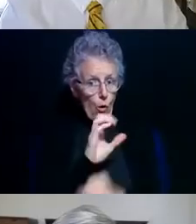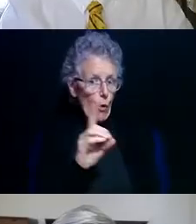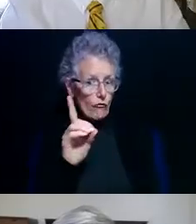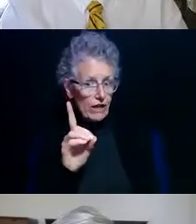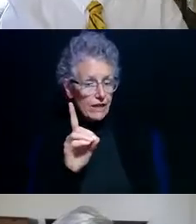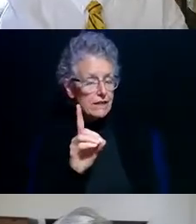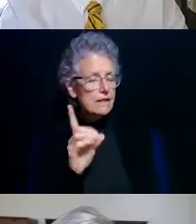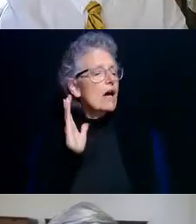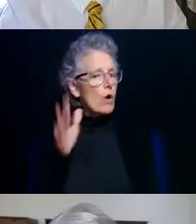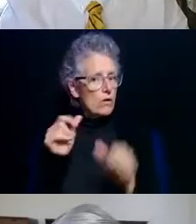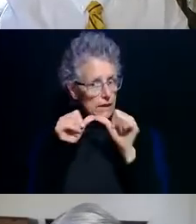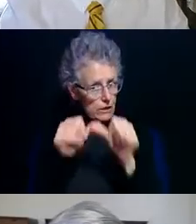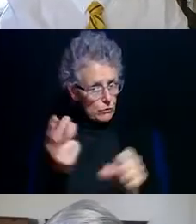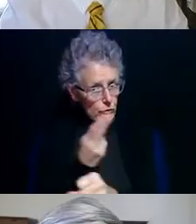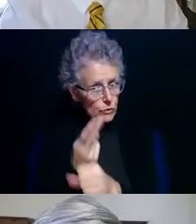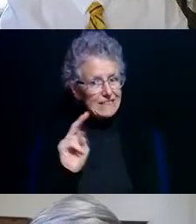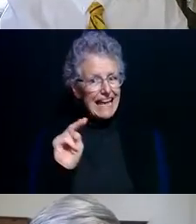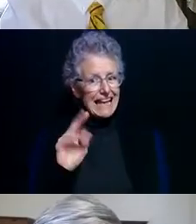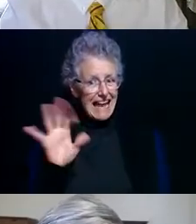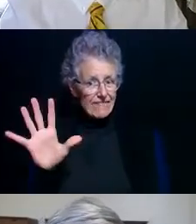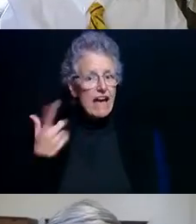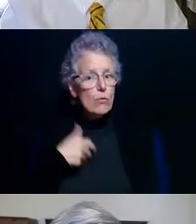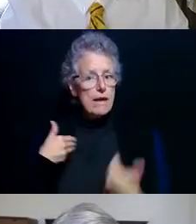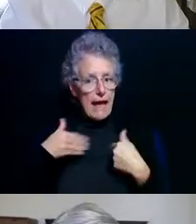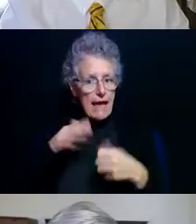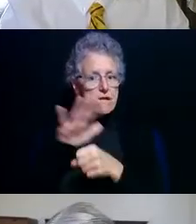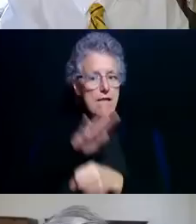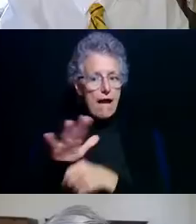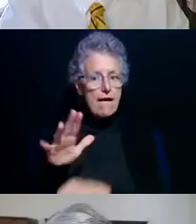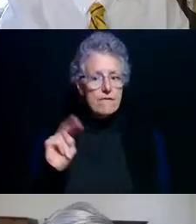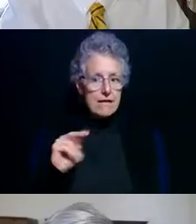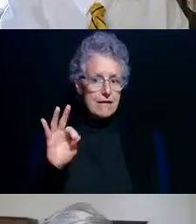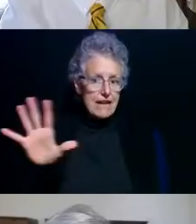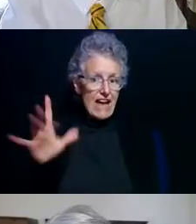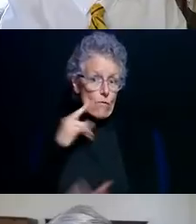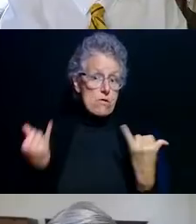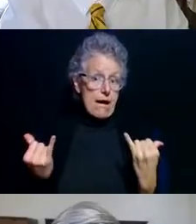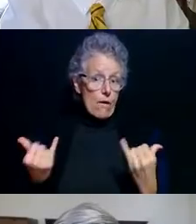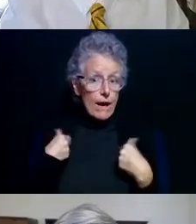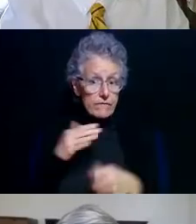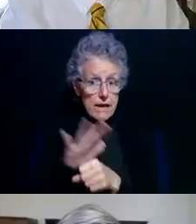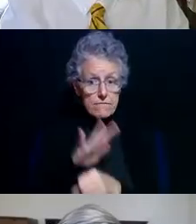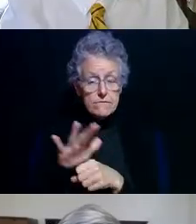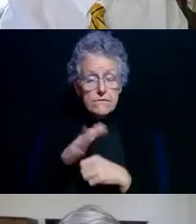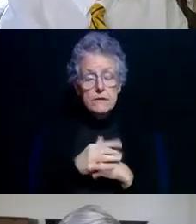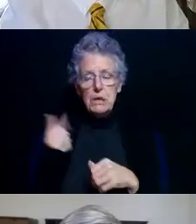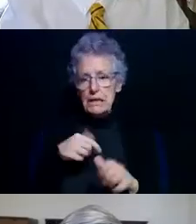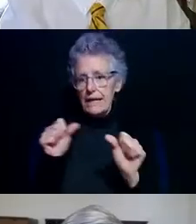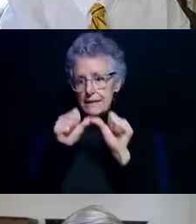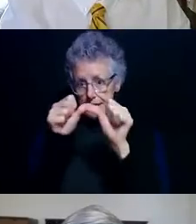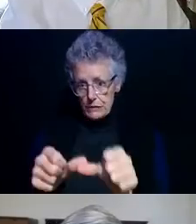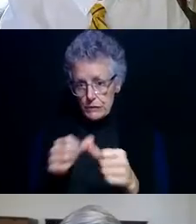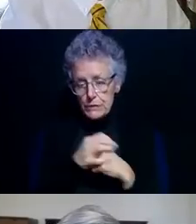that will continue. We do have enough N95s, at least at the moment, to continue that.